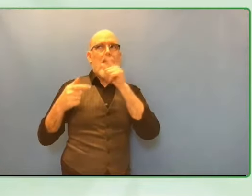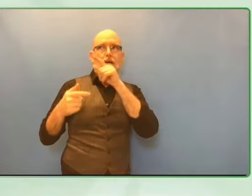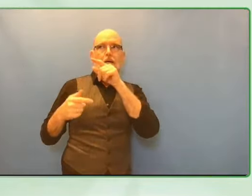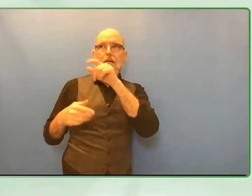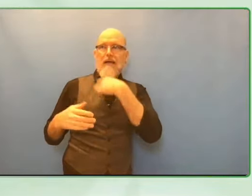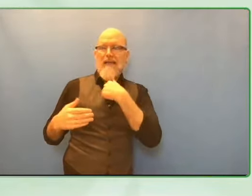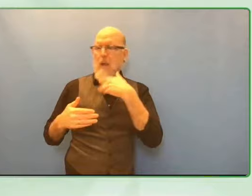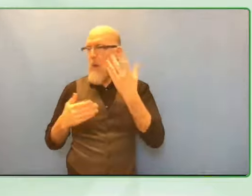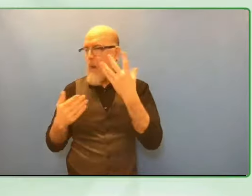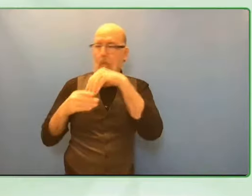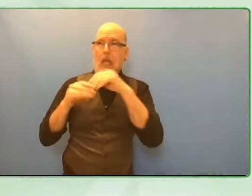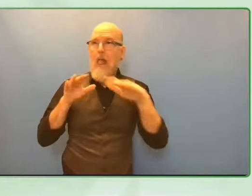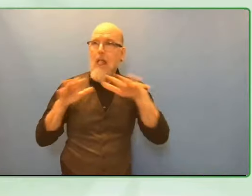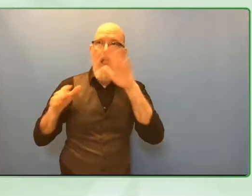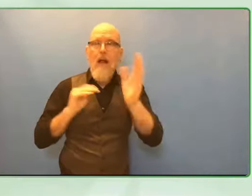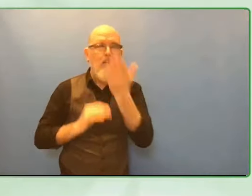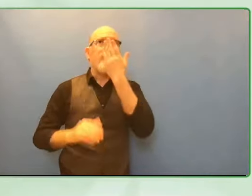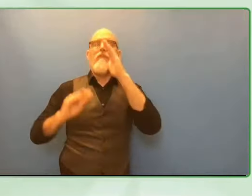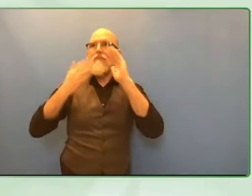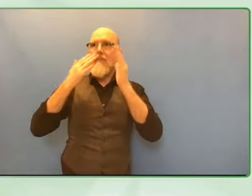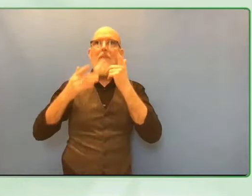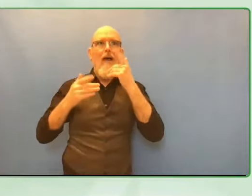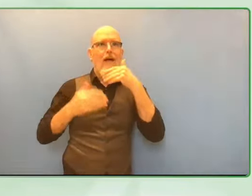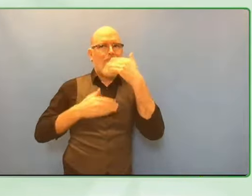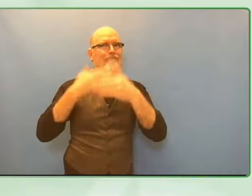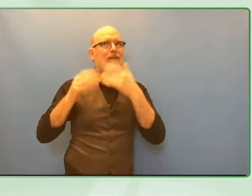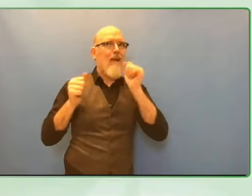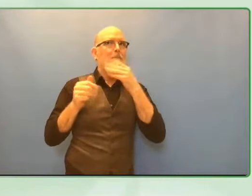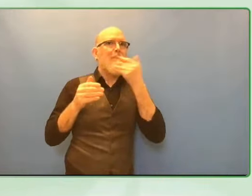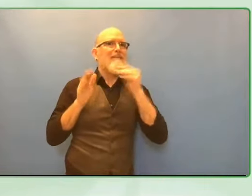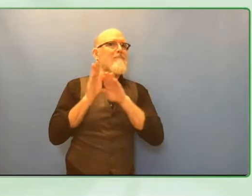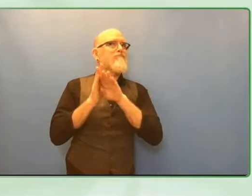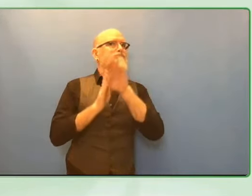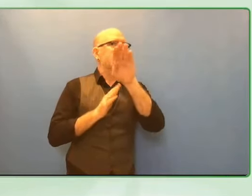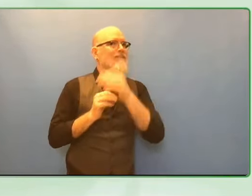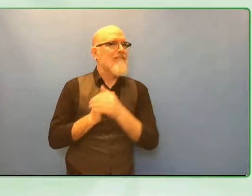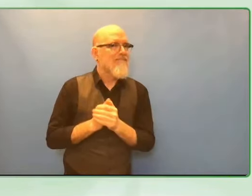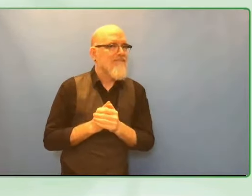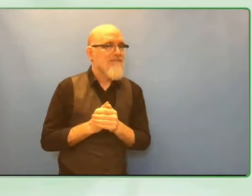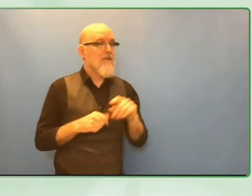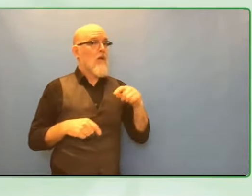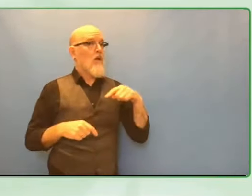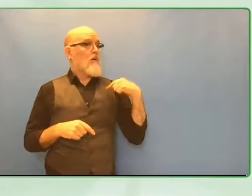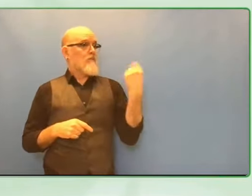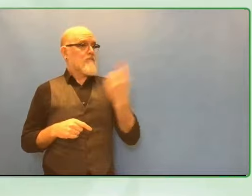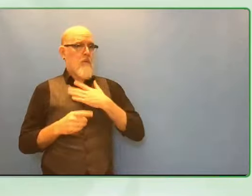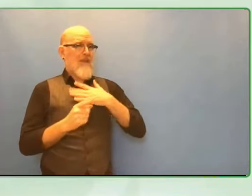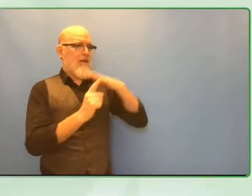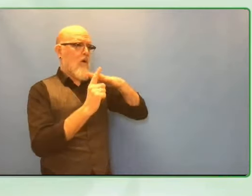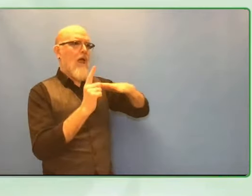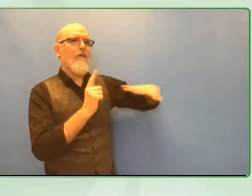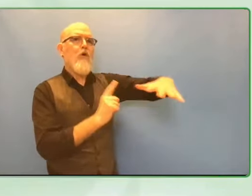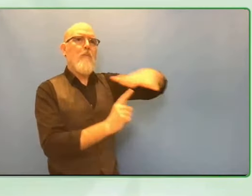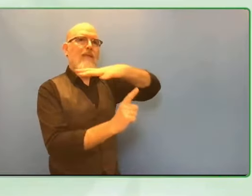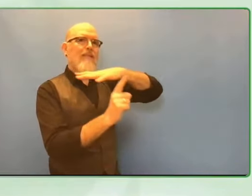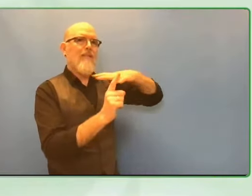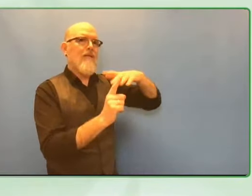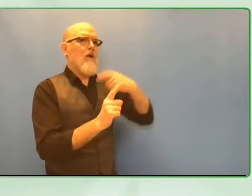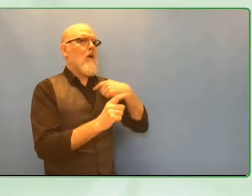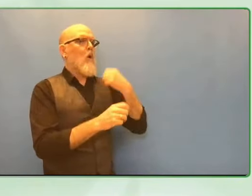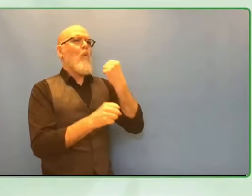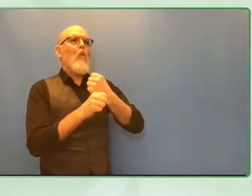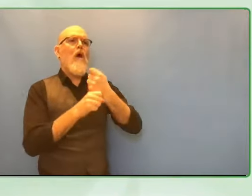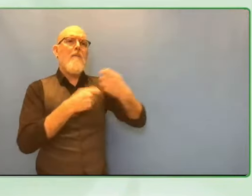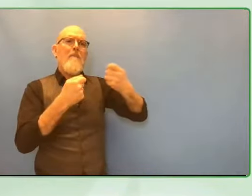the rapid transformation of our environment, the labor market, our personal surroundings, and so on, which